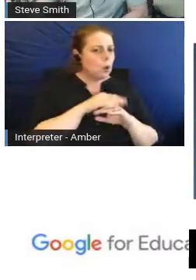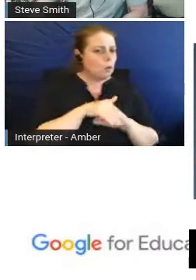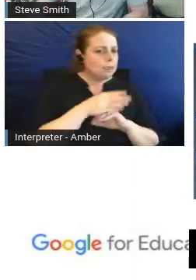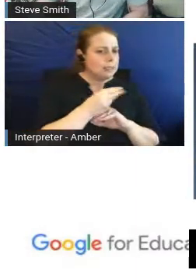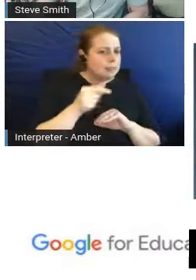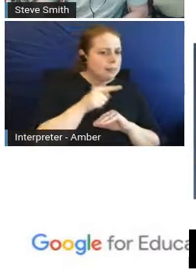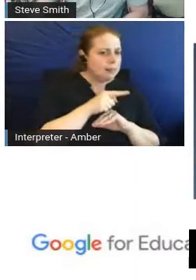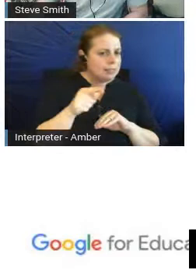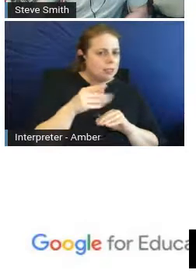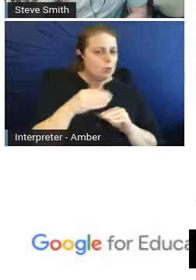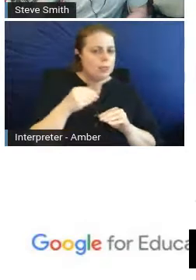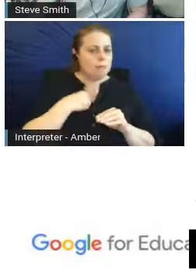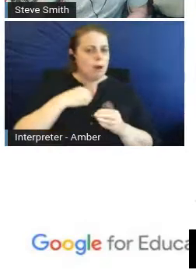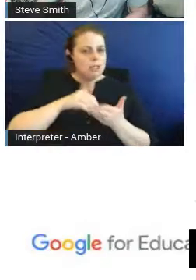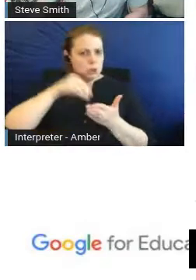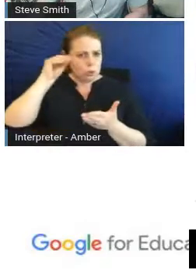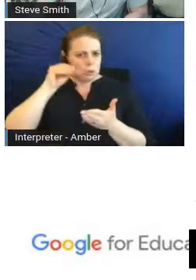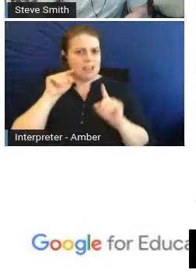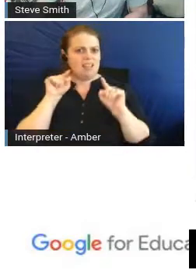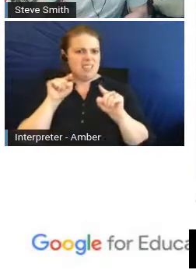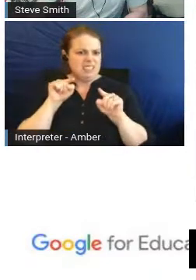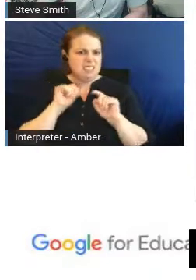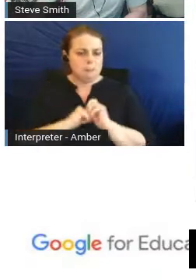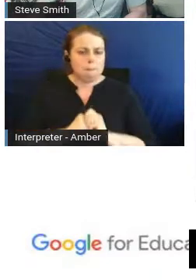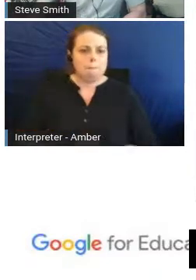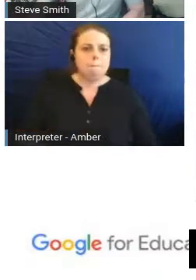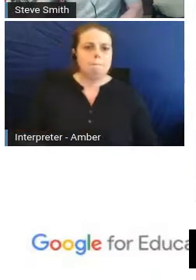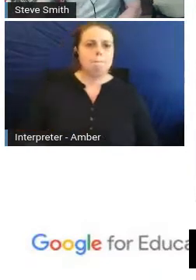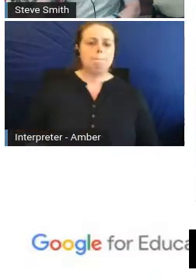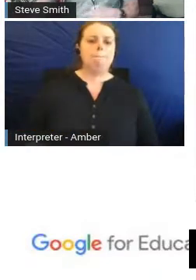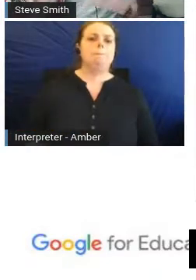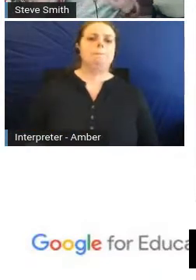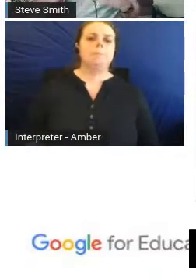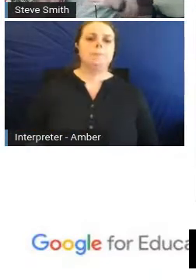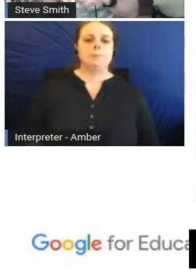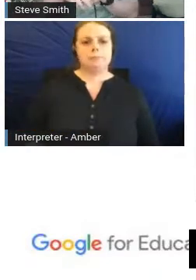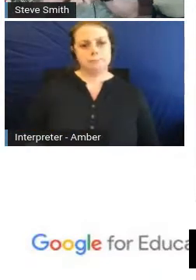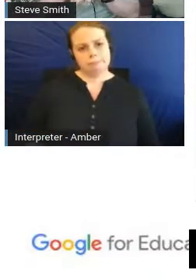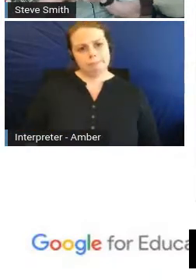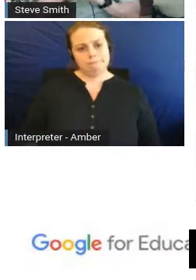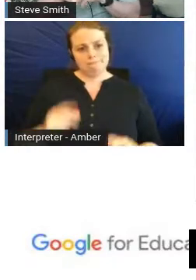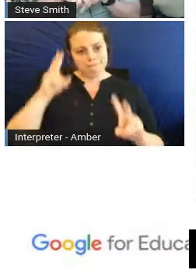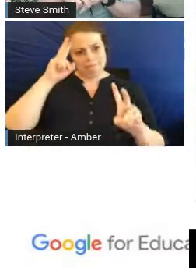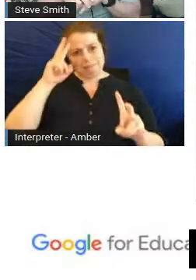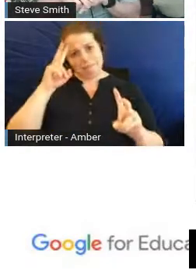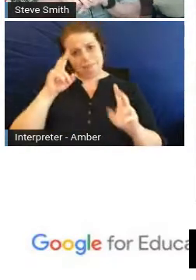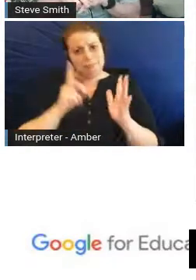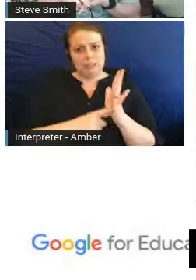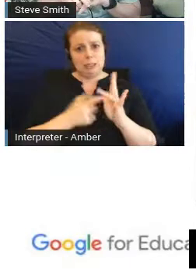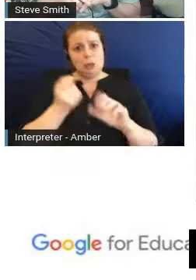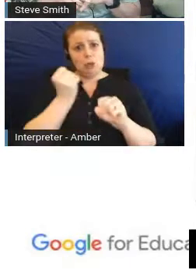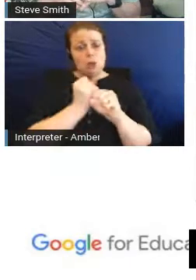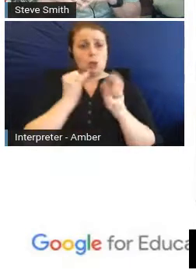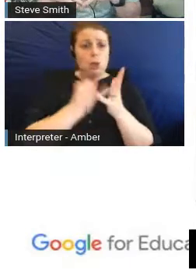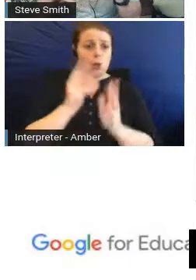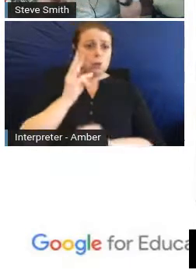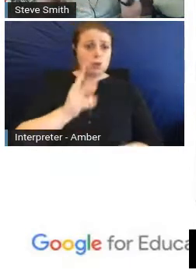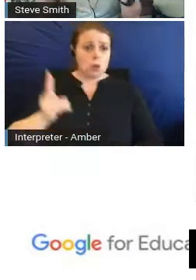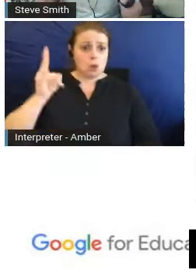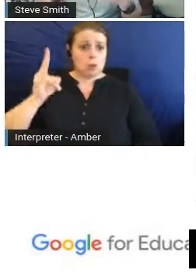So shooting across the next one, I've called this logs, logs, and logs.